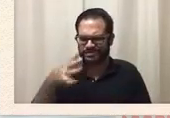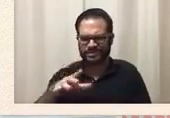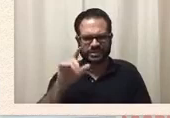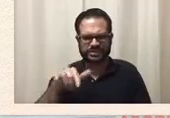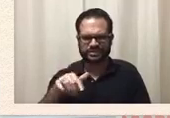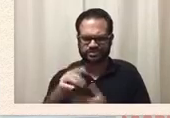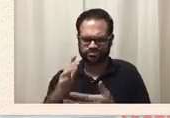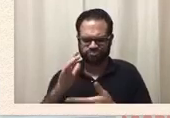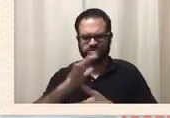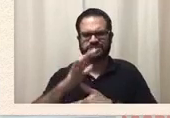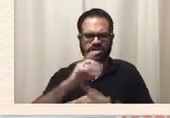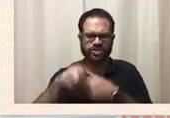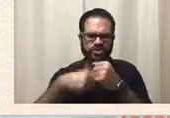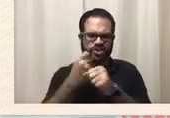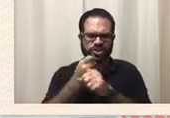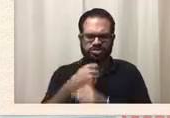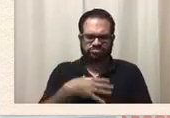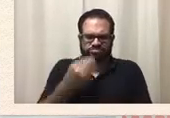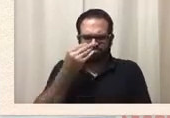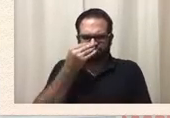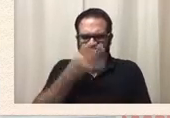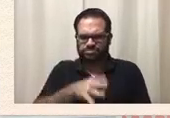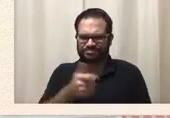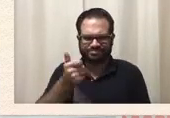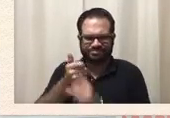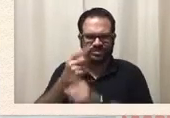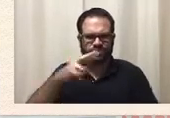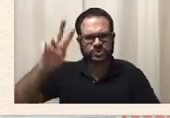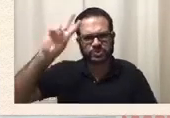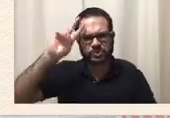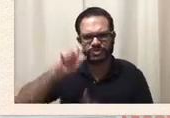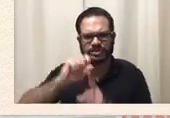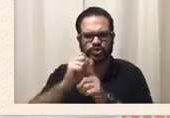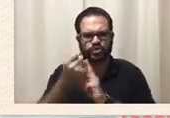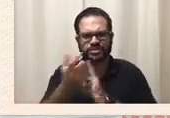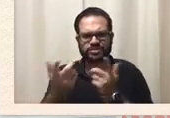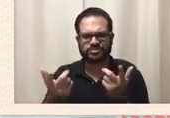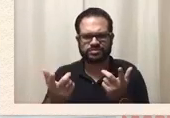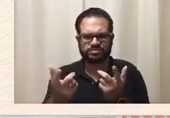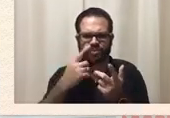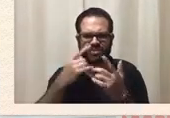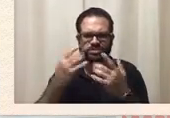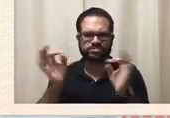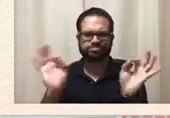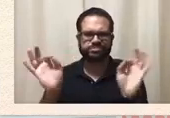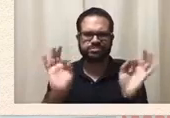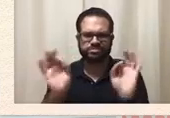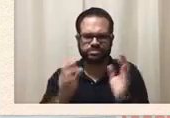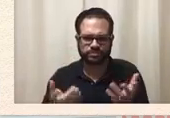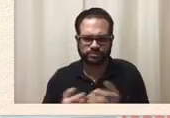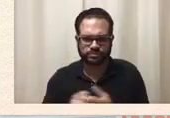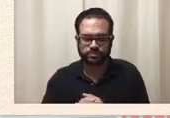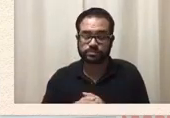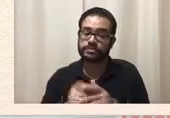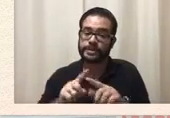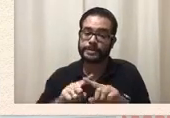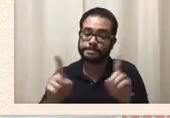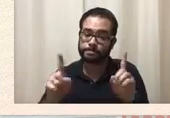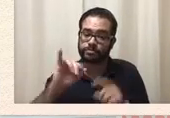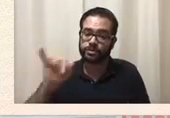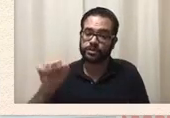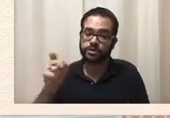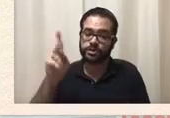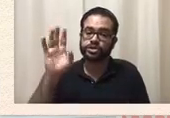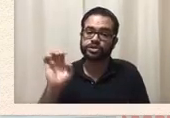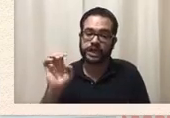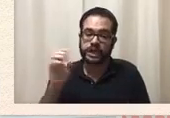It was stupid. It was adolescent nonsense. However, Jake and Hawk wanted to